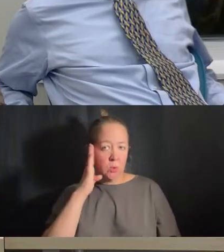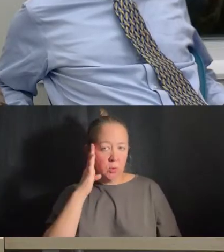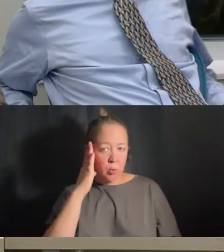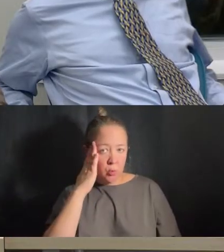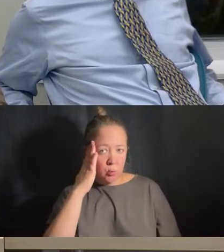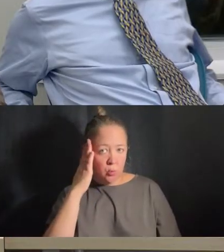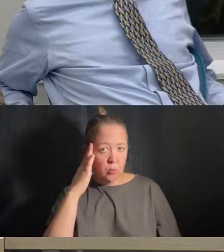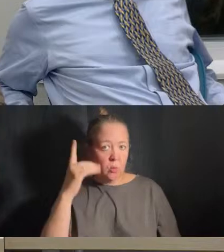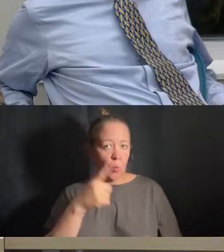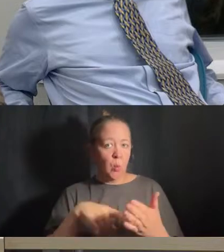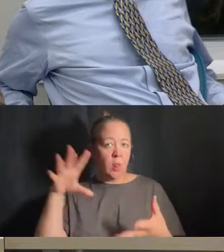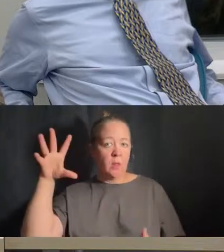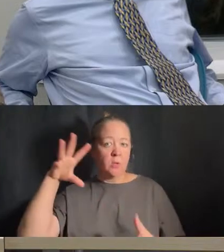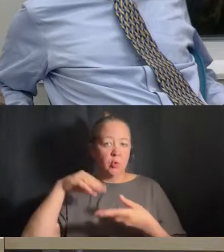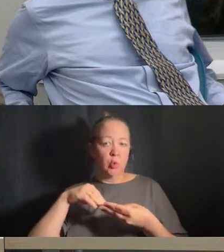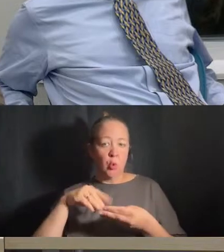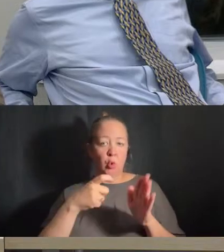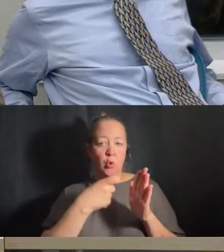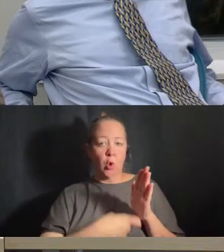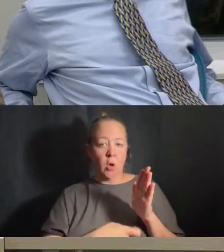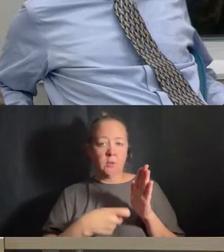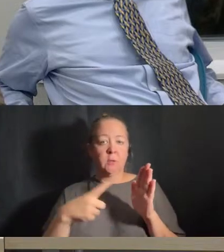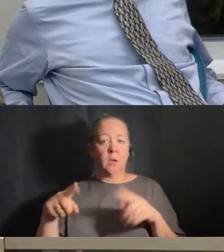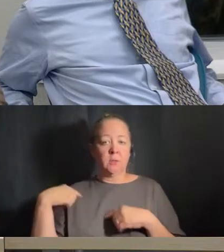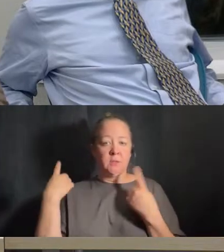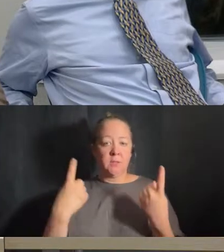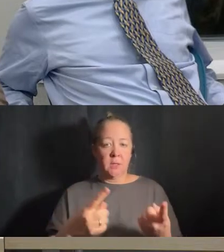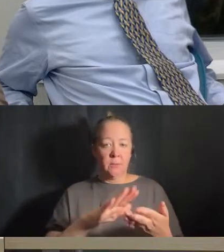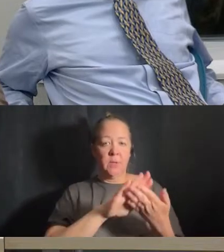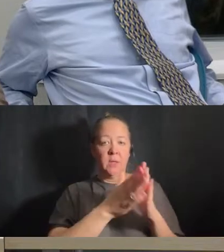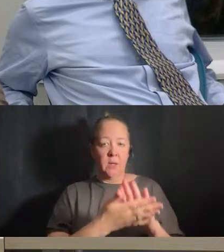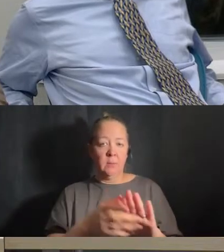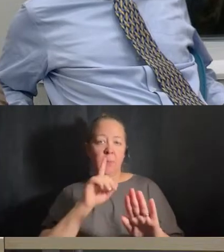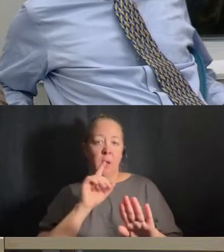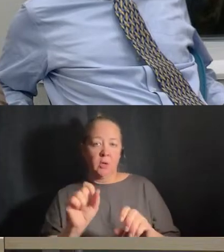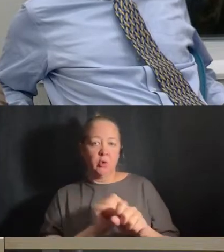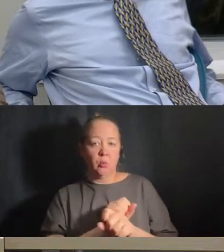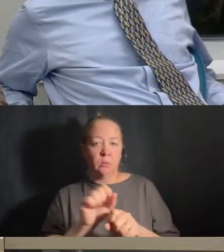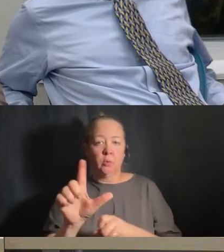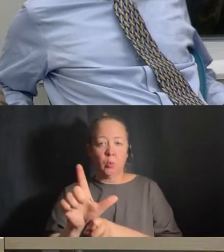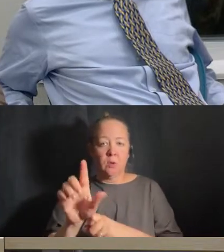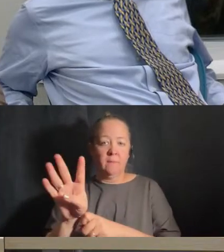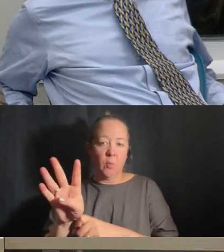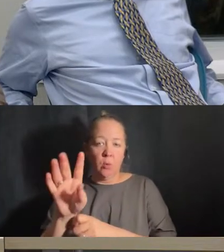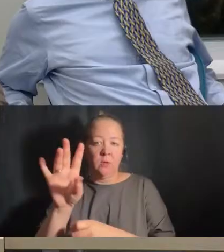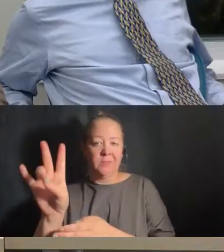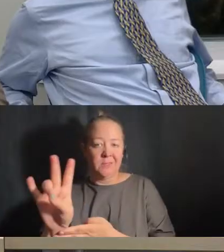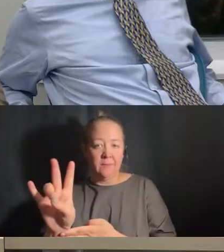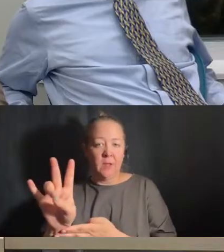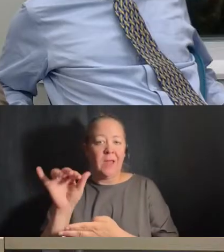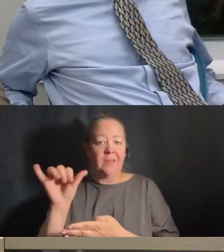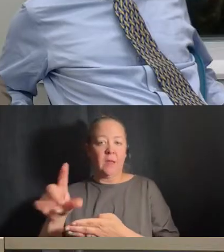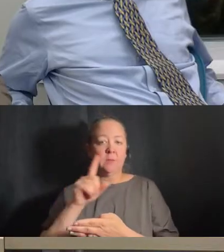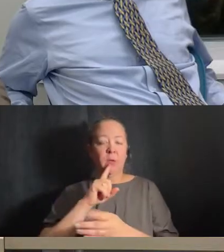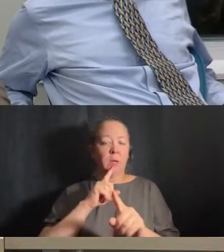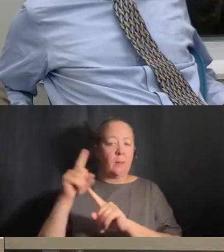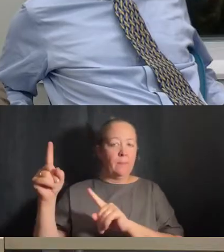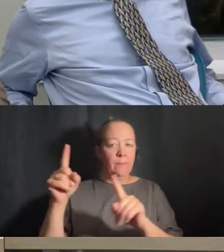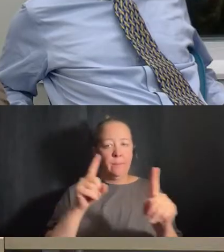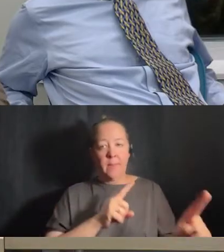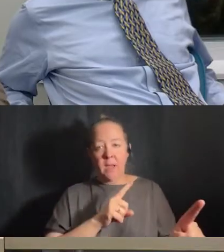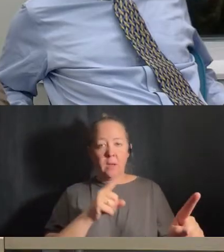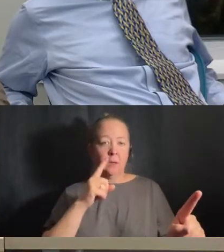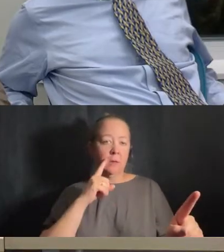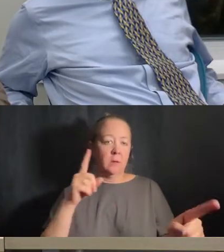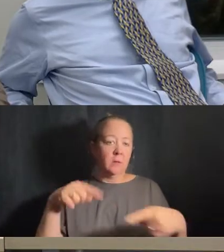be until it became 24/7. That's been a demand of the mayor and council of me